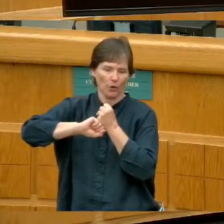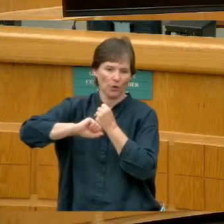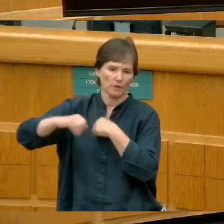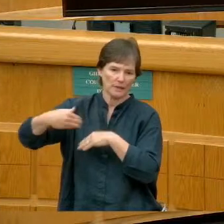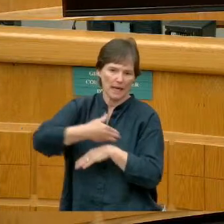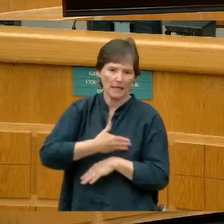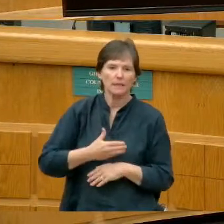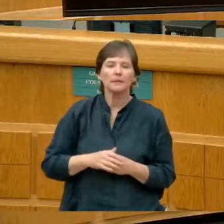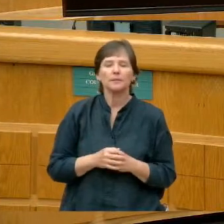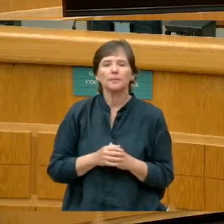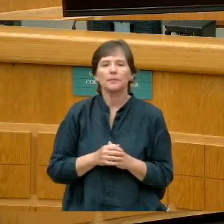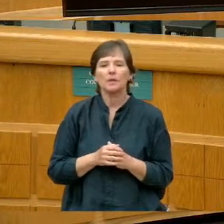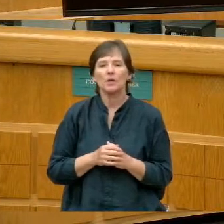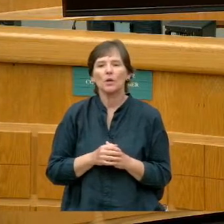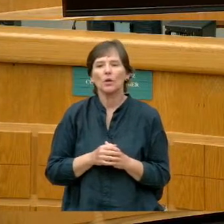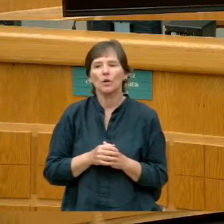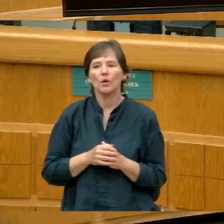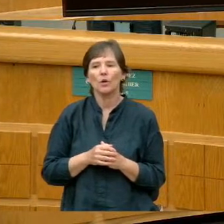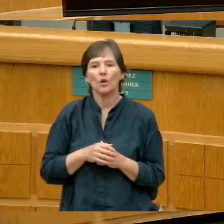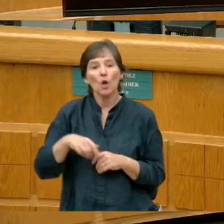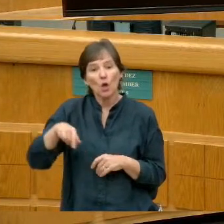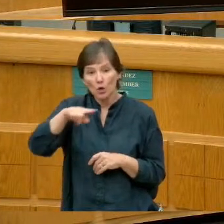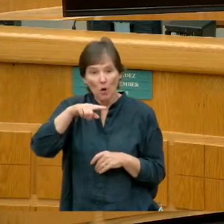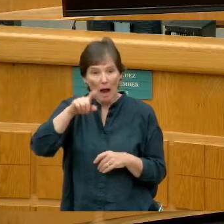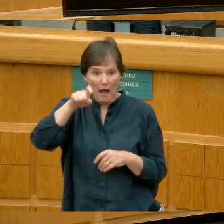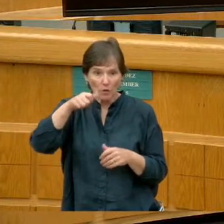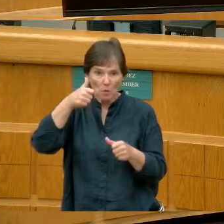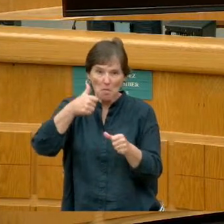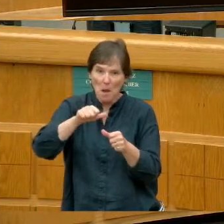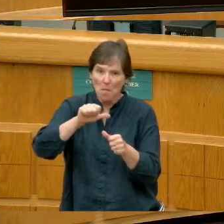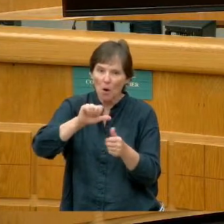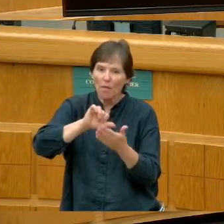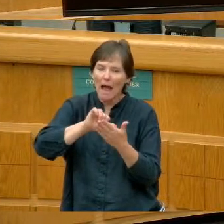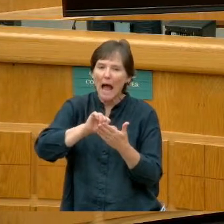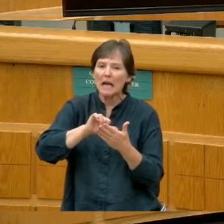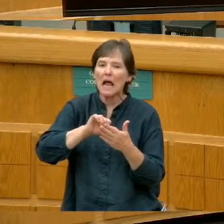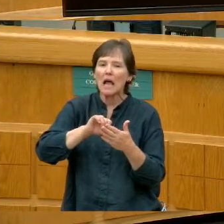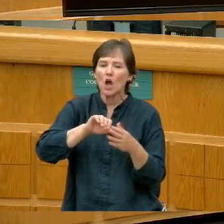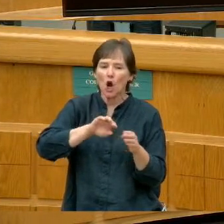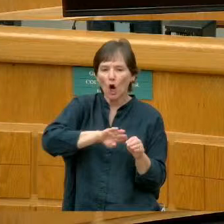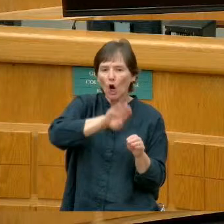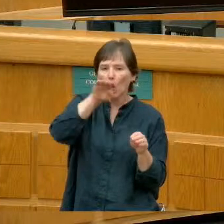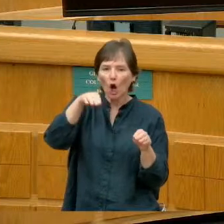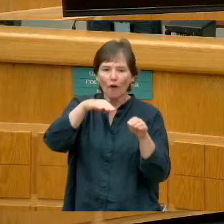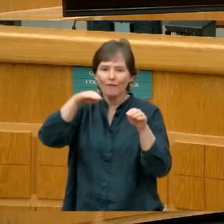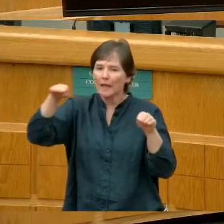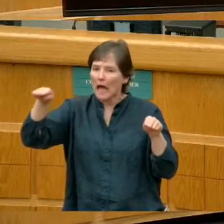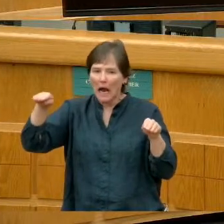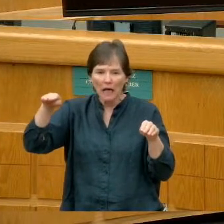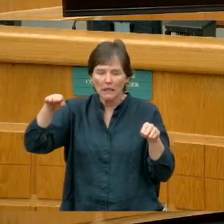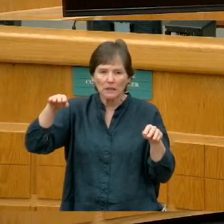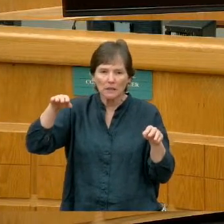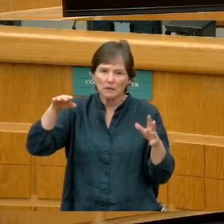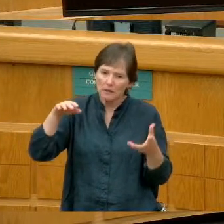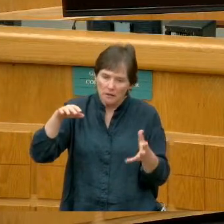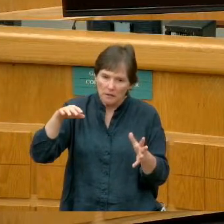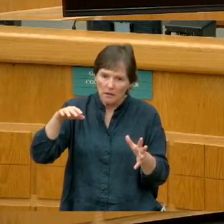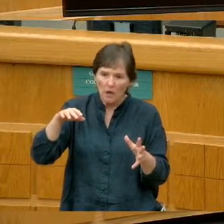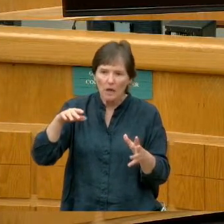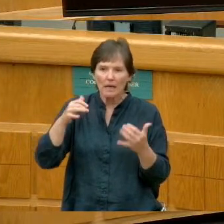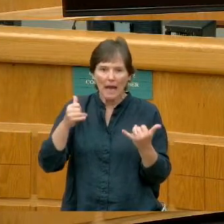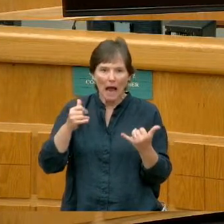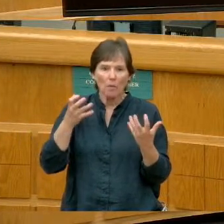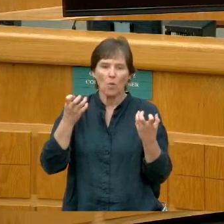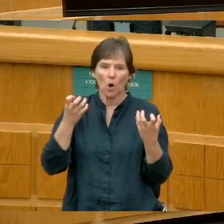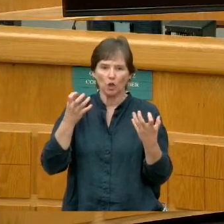you'll have to remember all of that talk about flattening the curve. Well, this was to help avoid a spike that